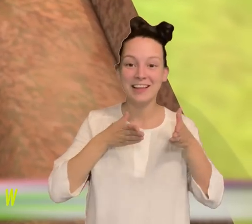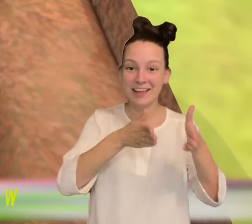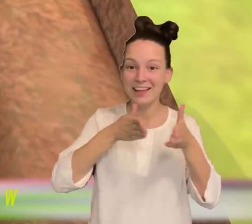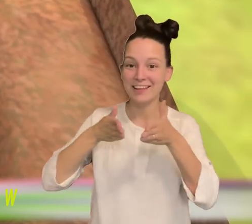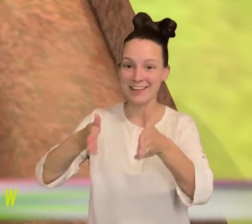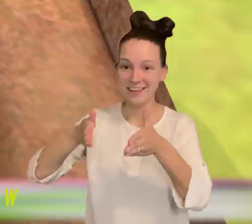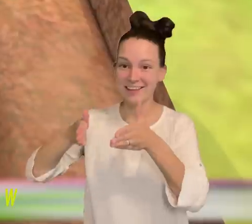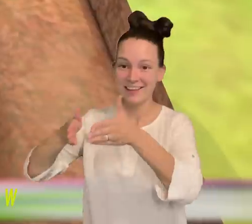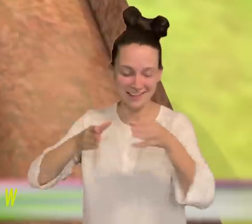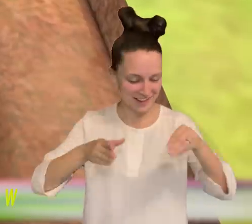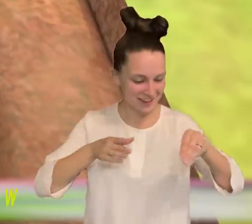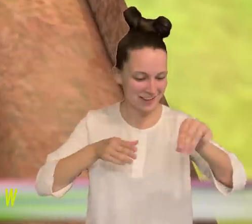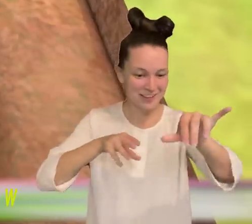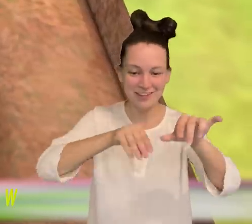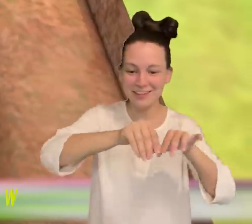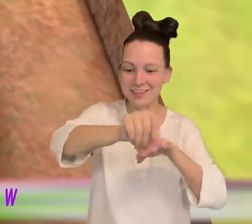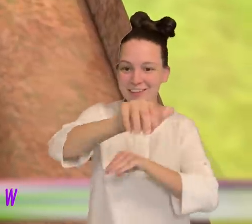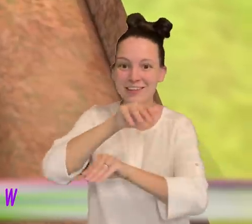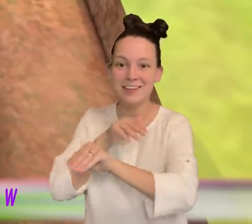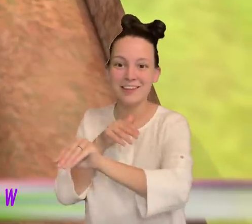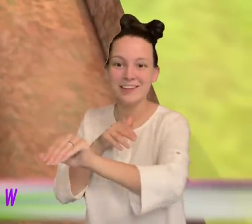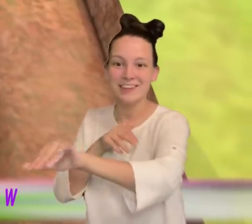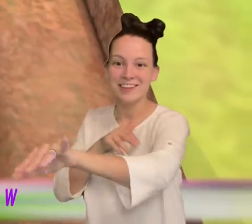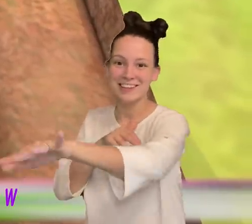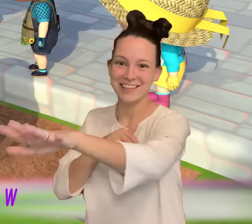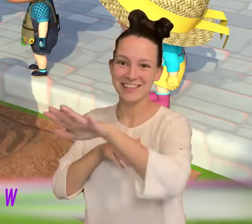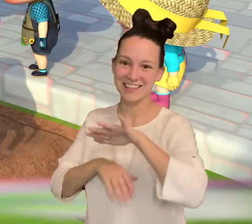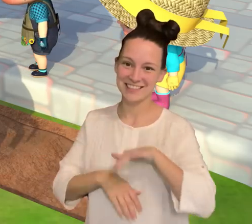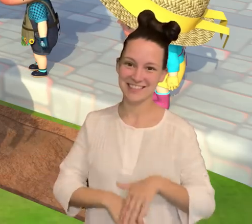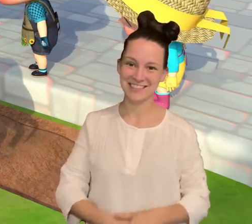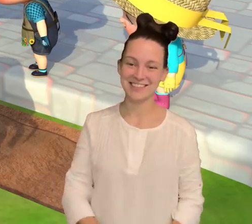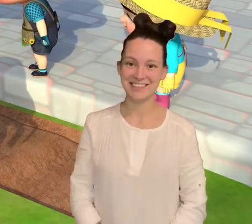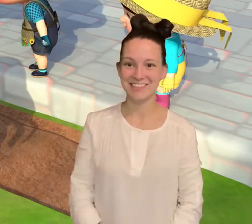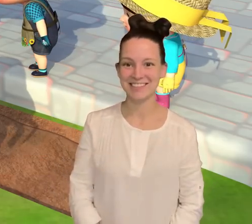and seeds planted all in a room